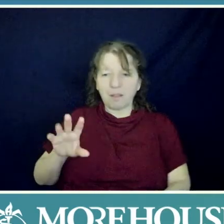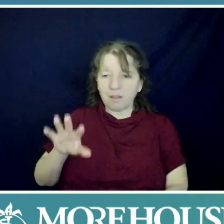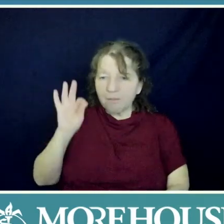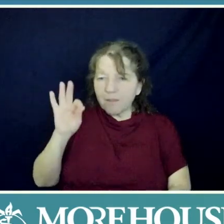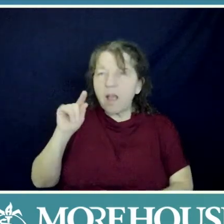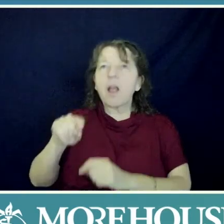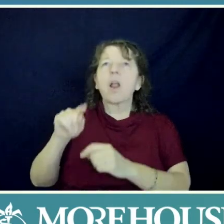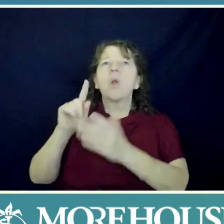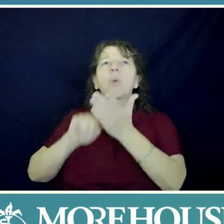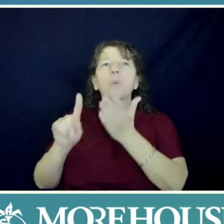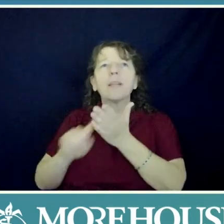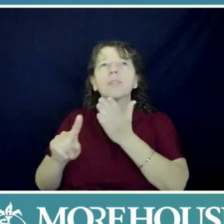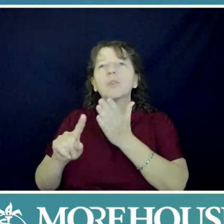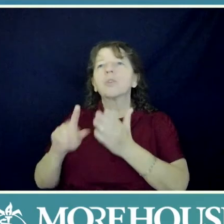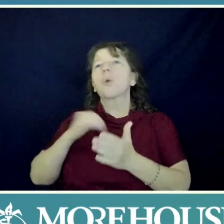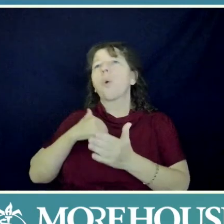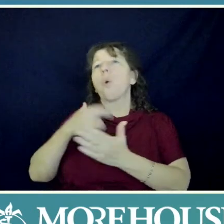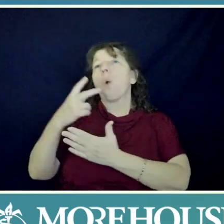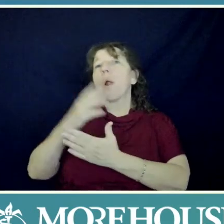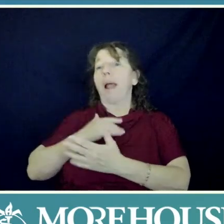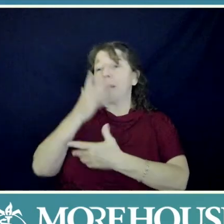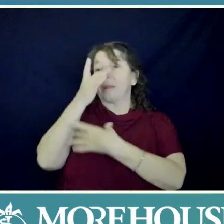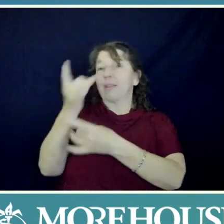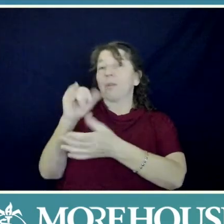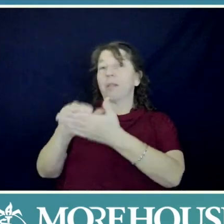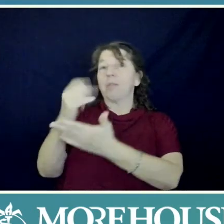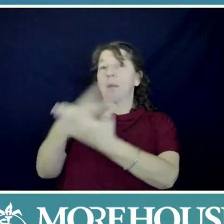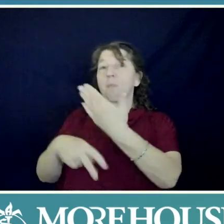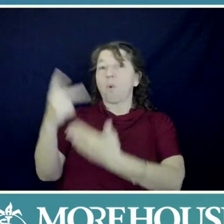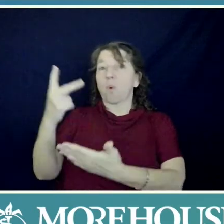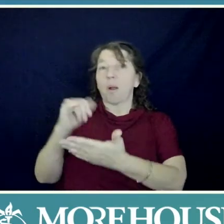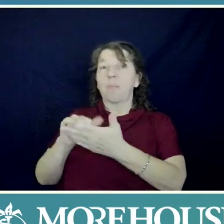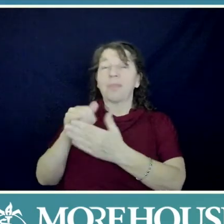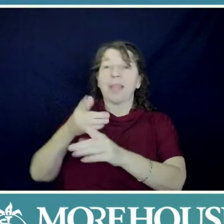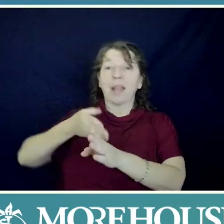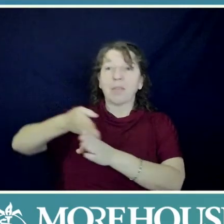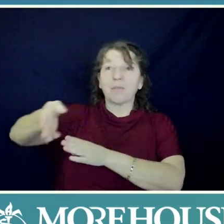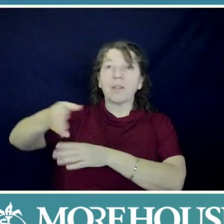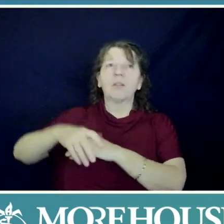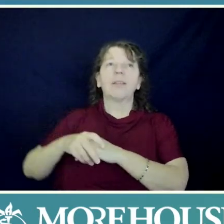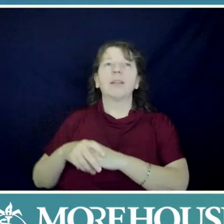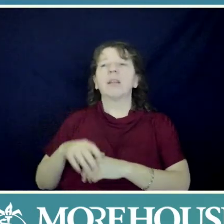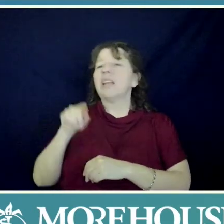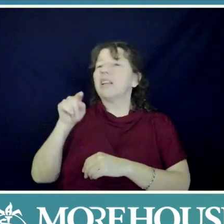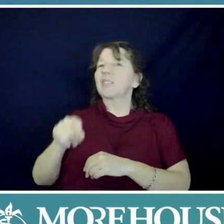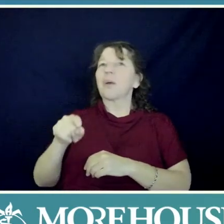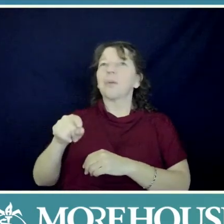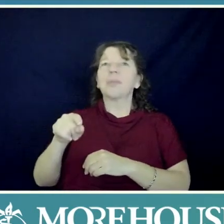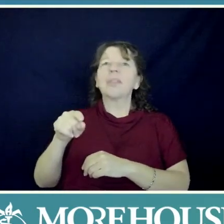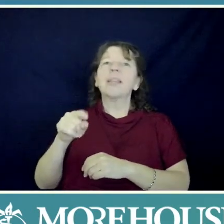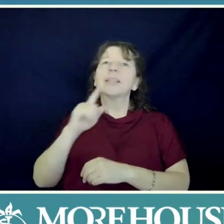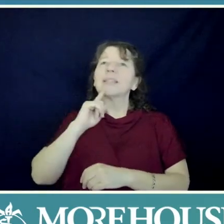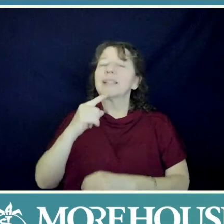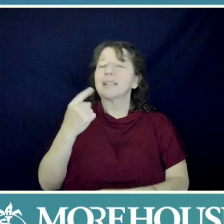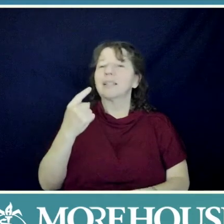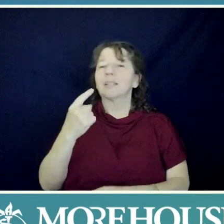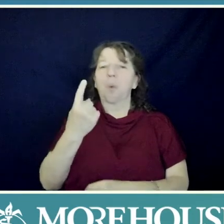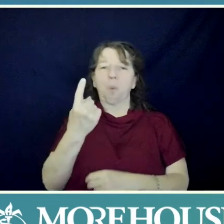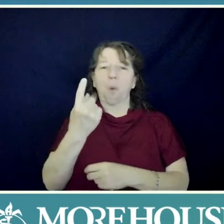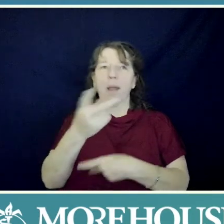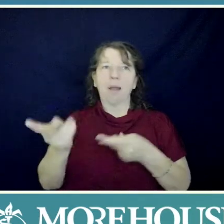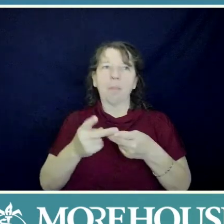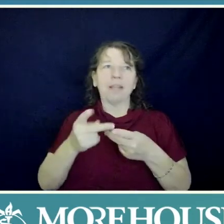interest. And this is a one-stop shop that includes both federal as well as